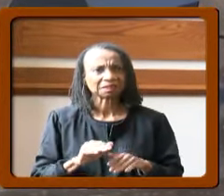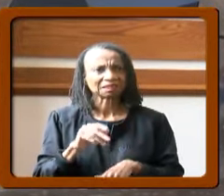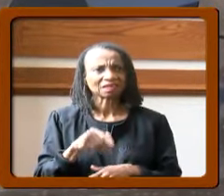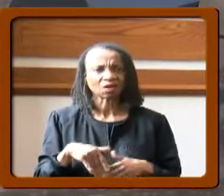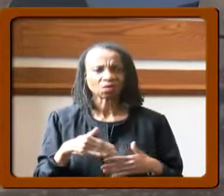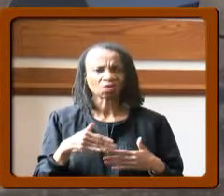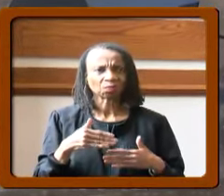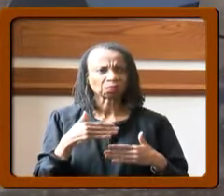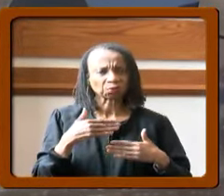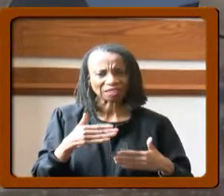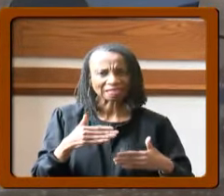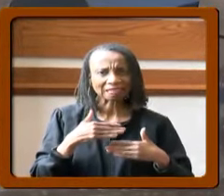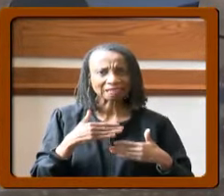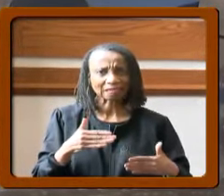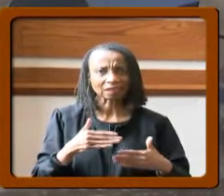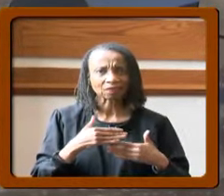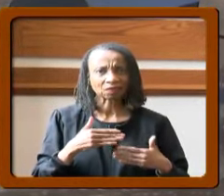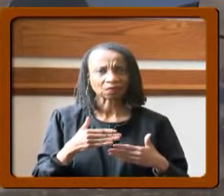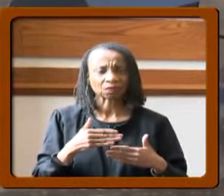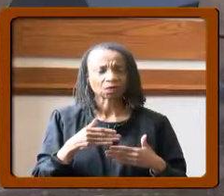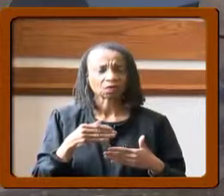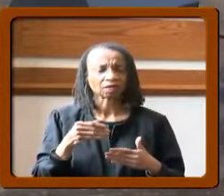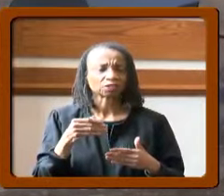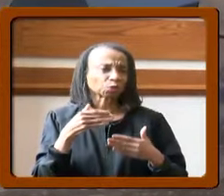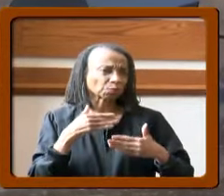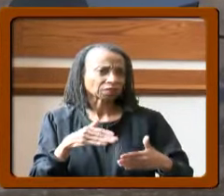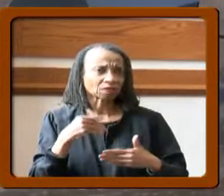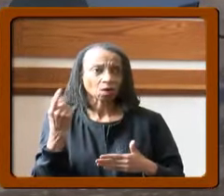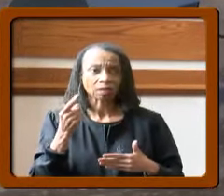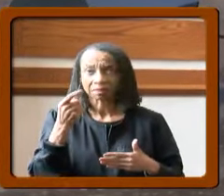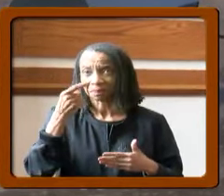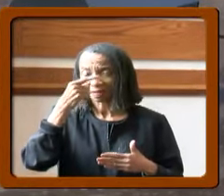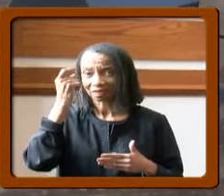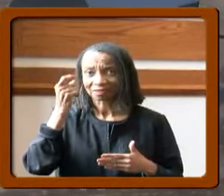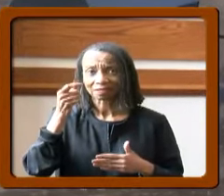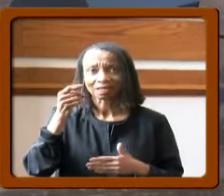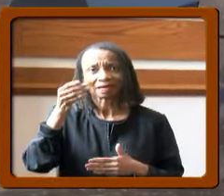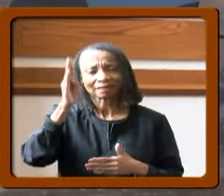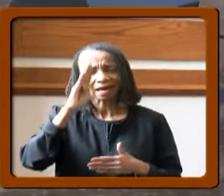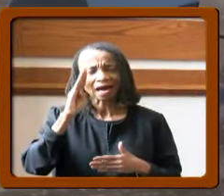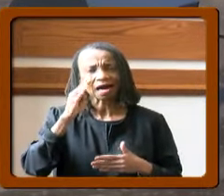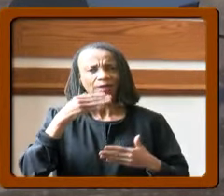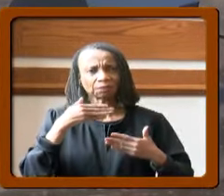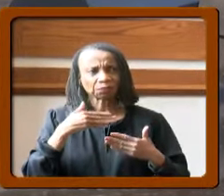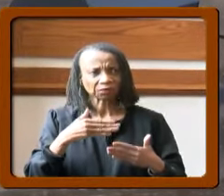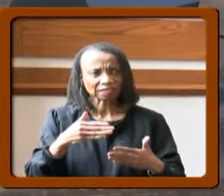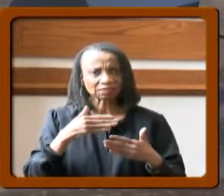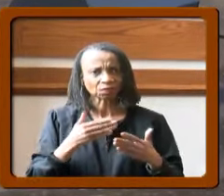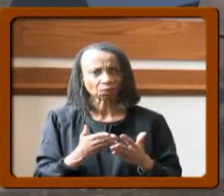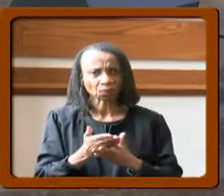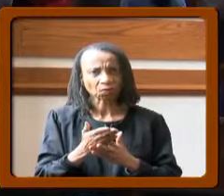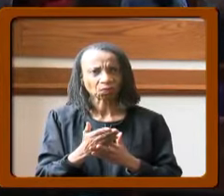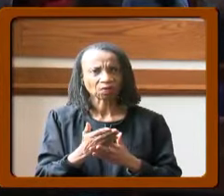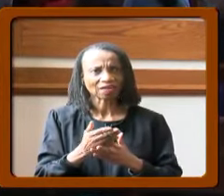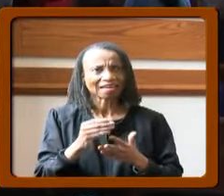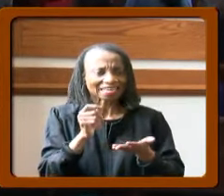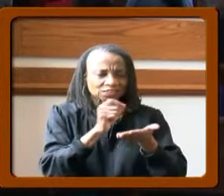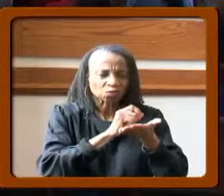that's breathing only because God breathes through. These words are written so that you might believe in